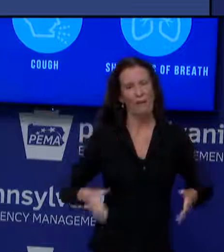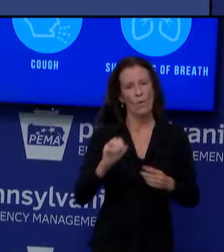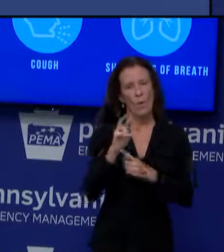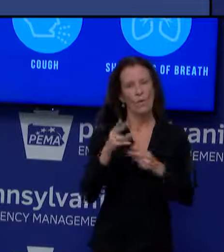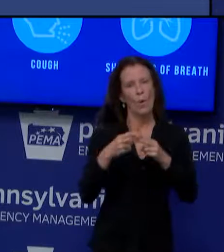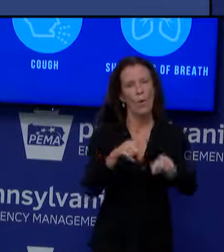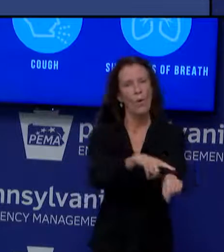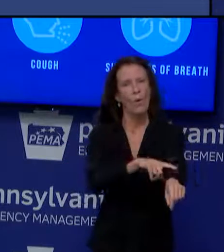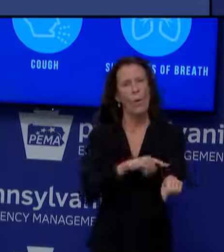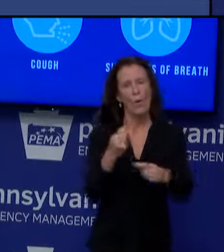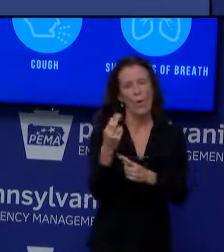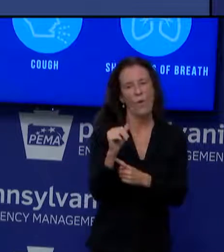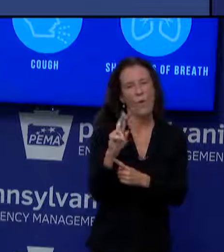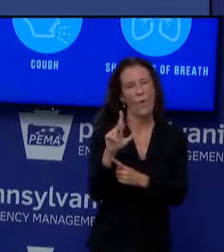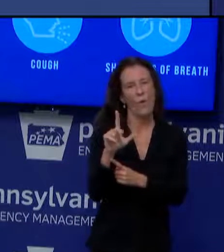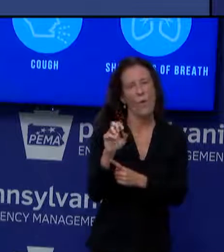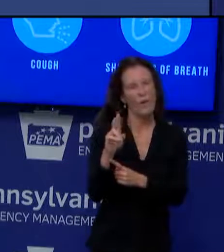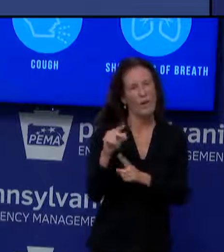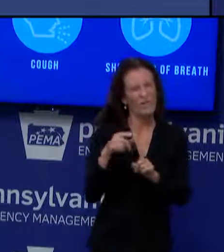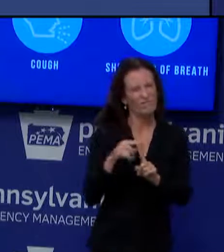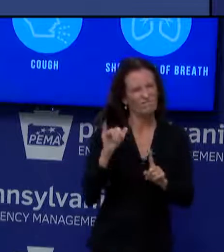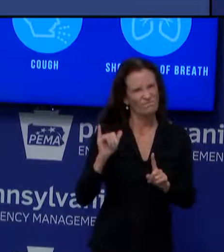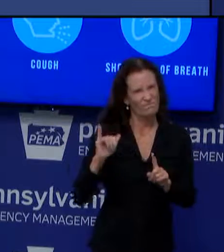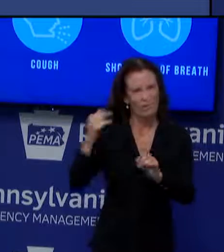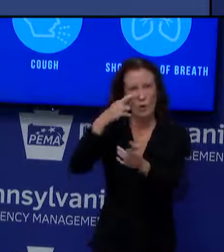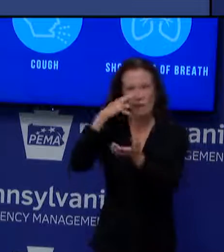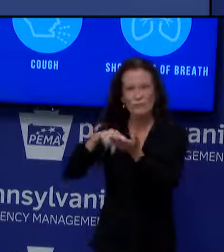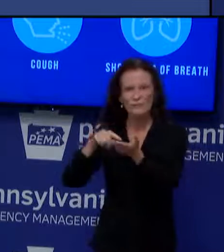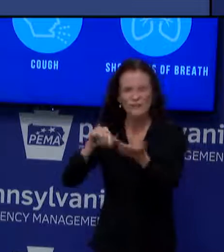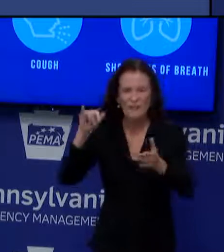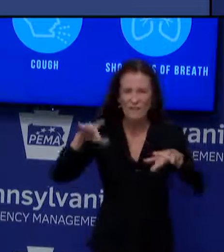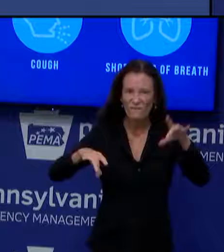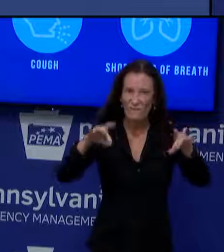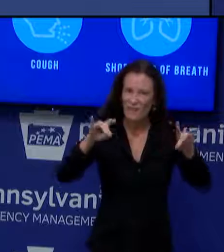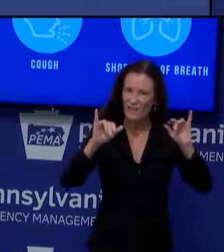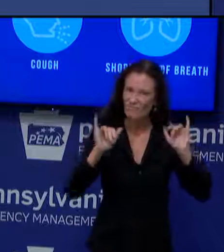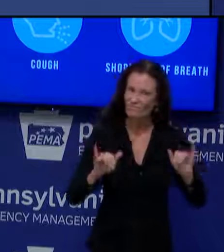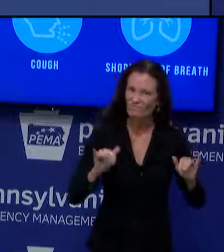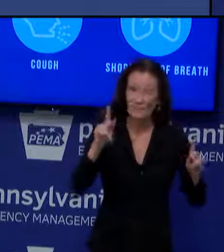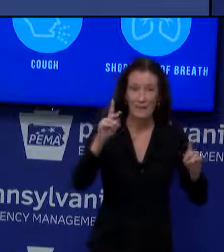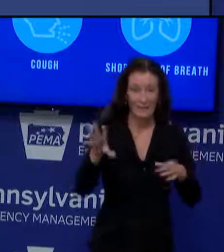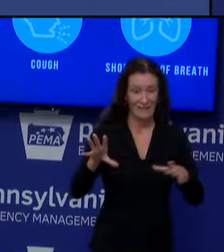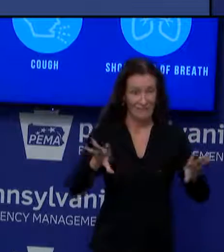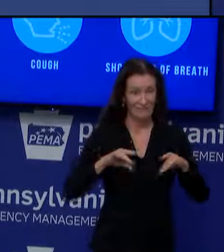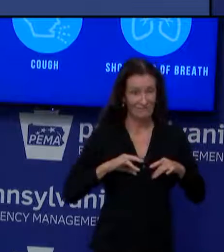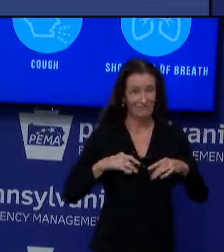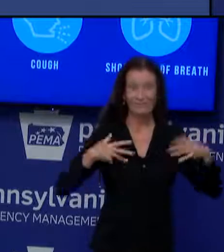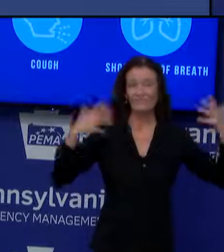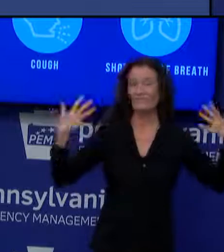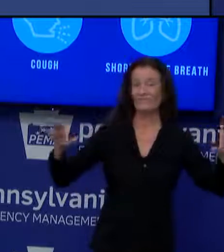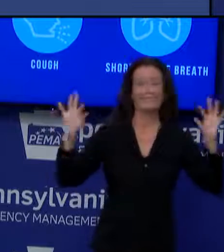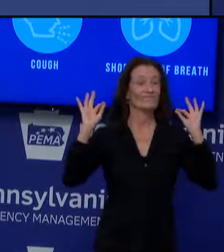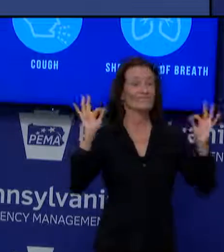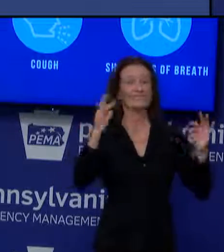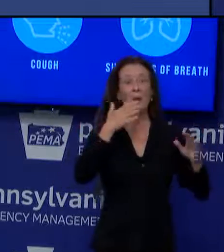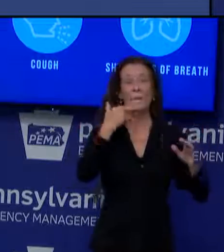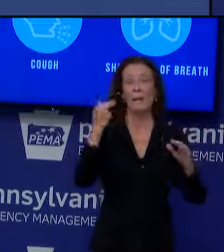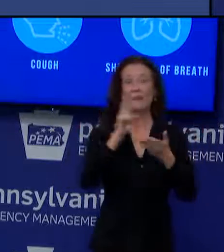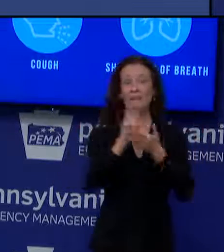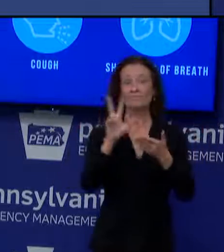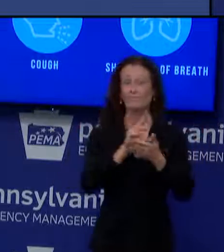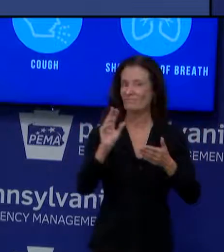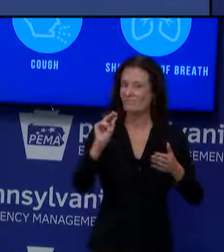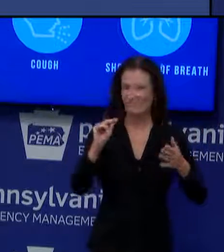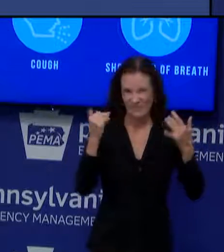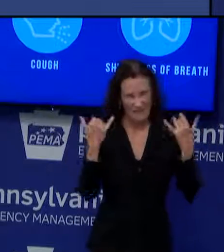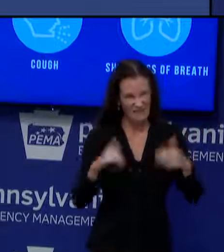we have seen a few trends. But I want to emphasize this is new information, and we're just learning as